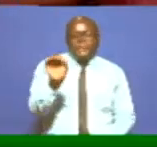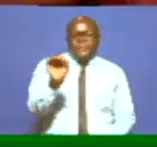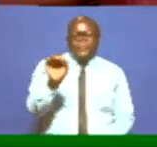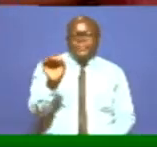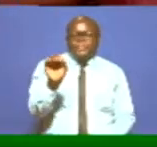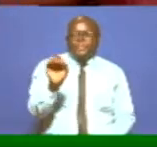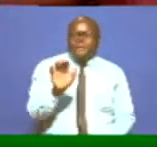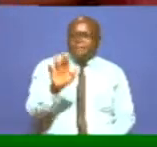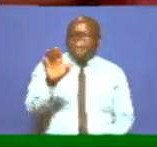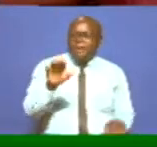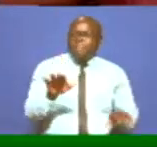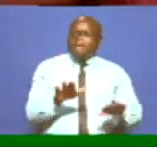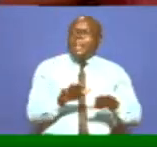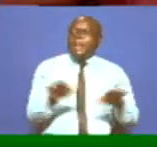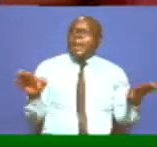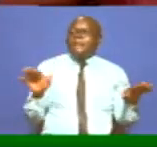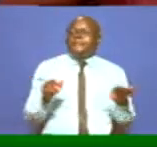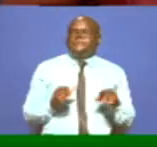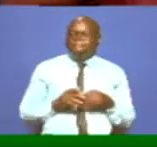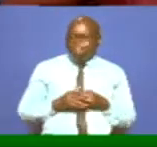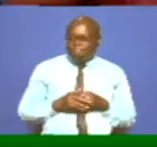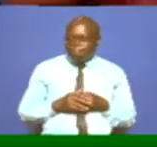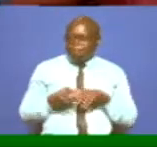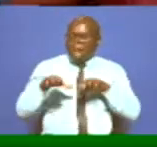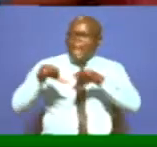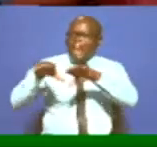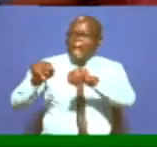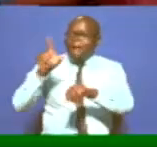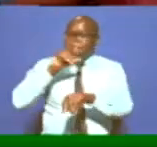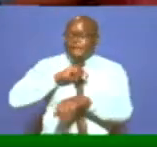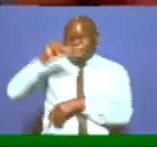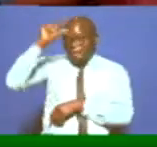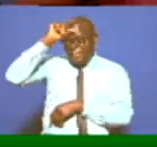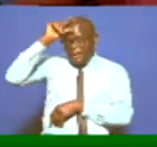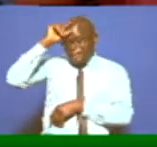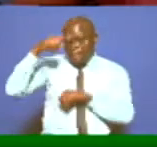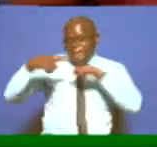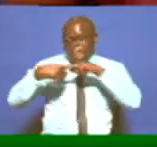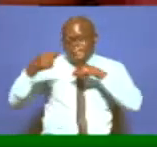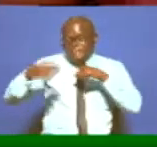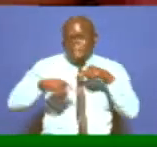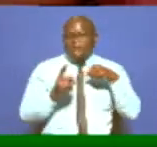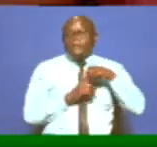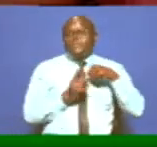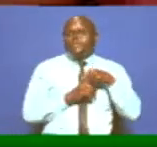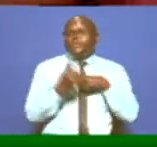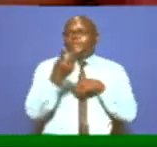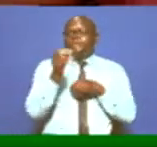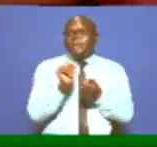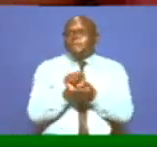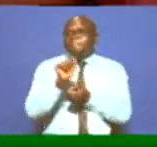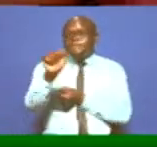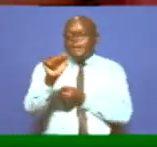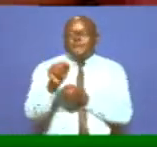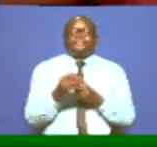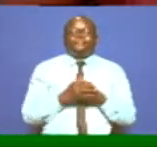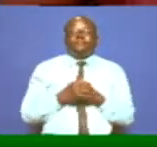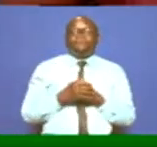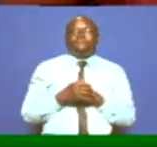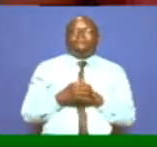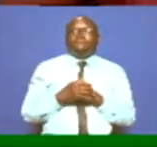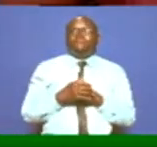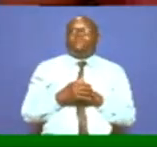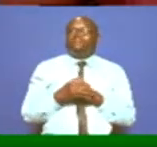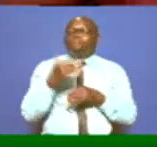his land compulsory acquired by the government on 6th of June 2015 to pave way for